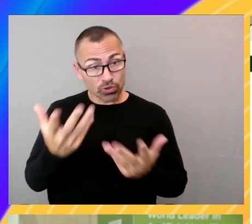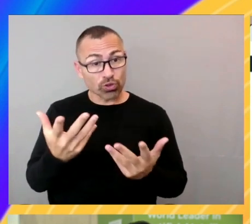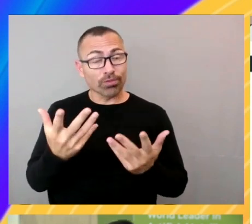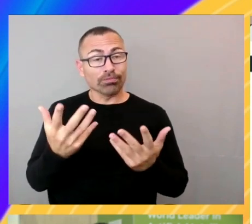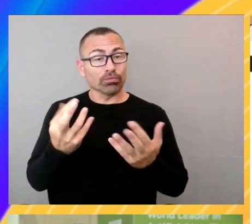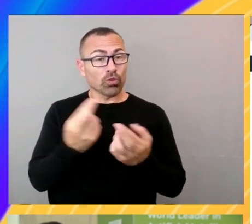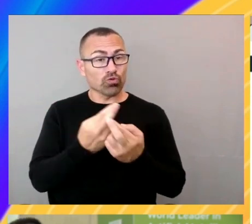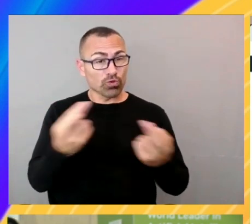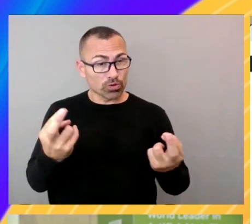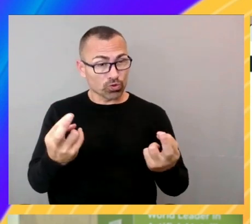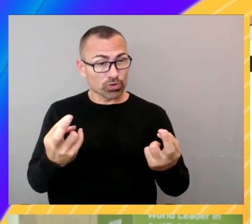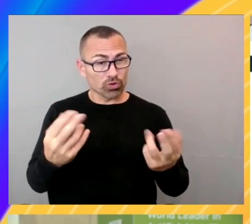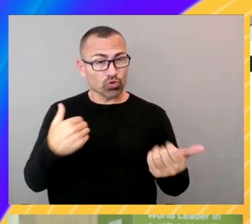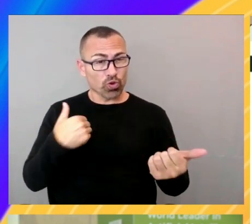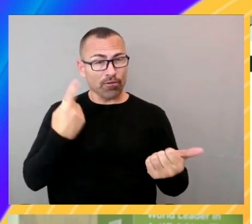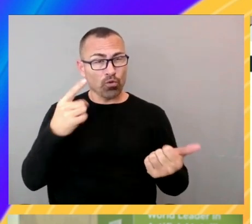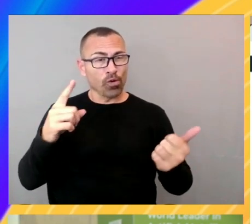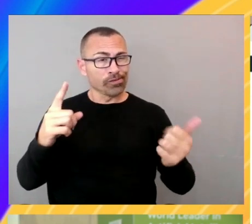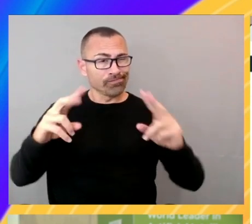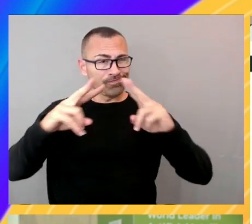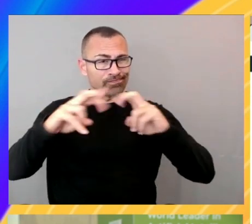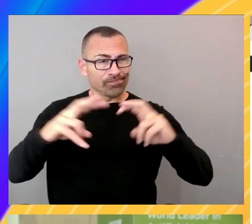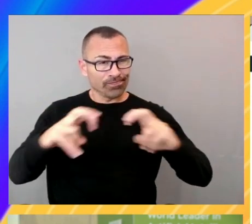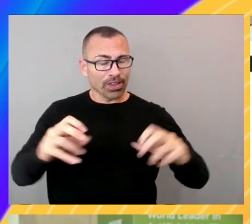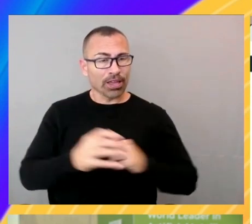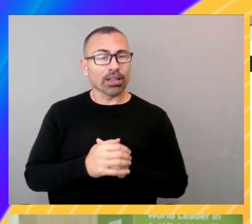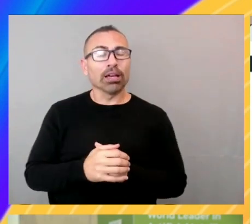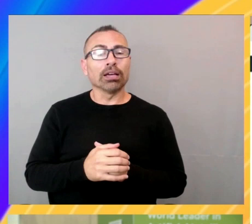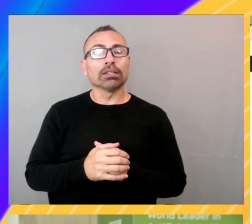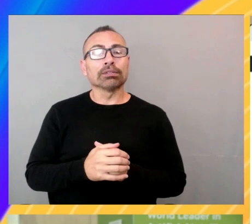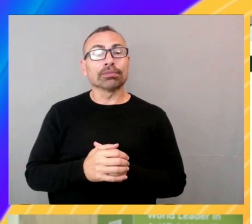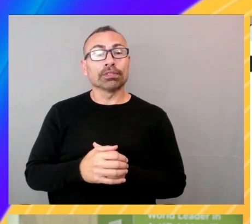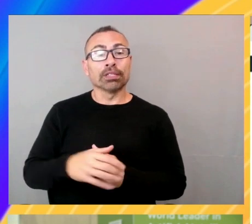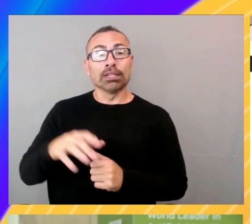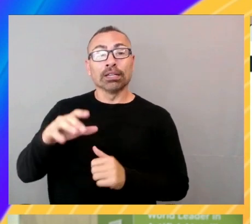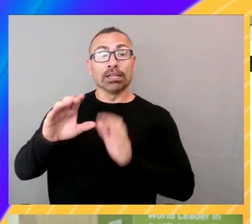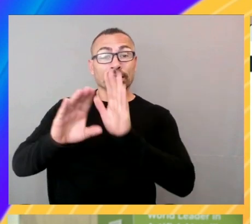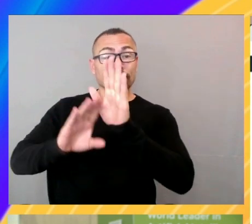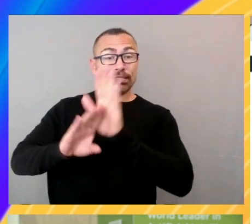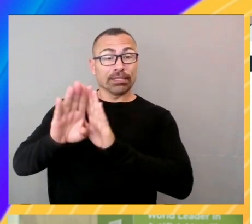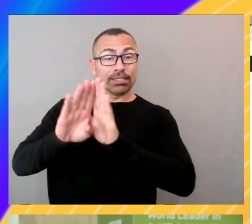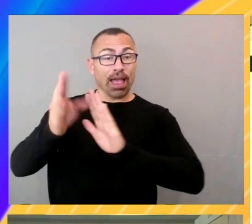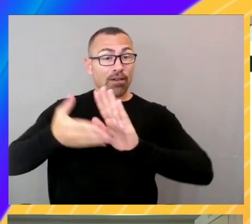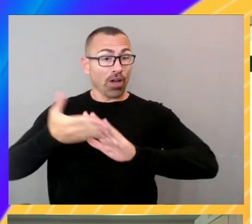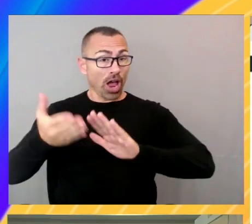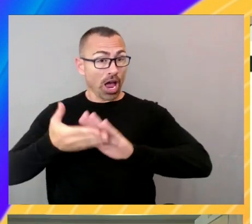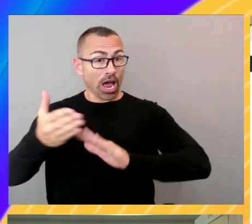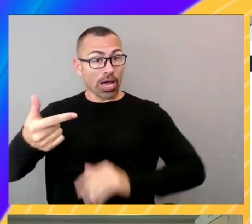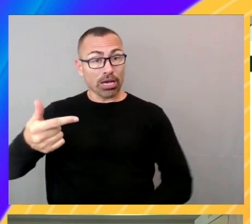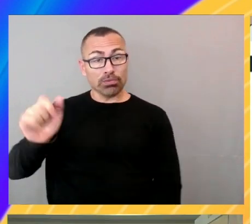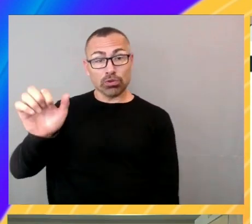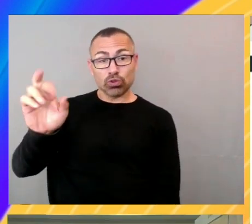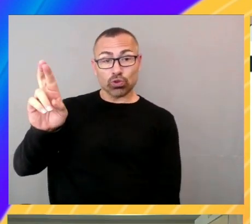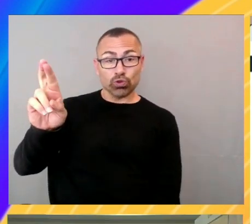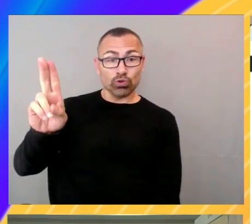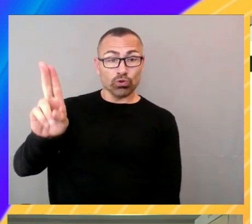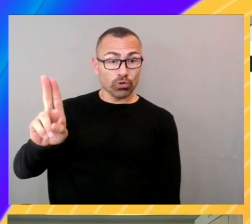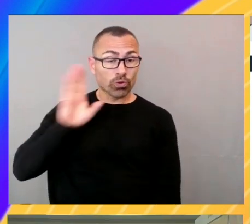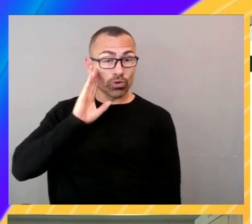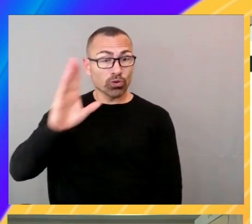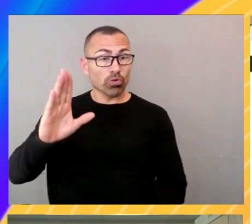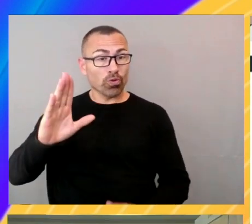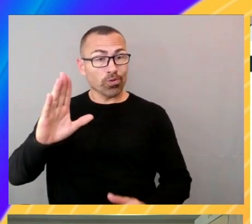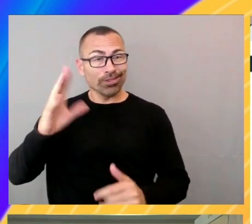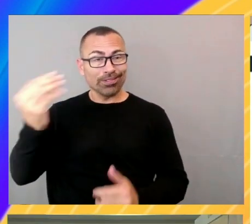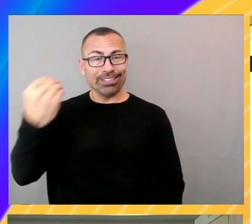analyze. DevOps Guru will ingest the data such as CloudWatch metrics,